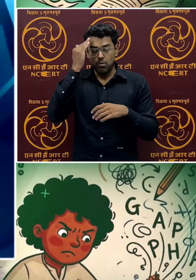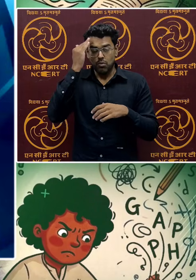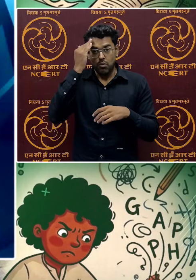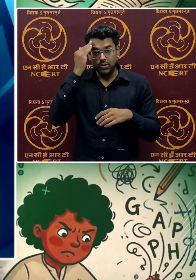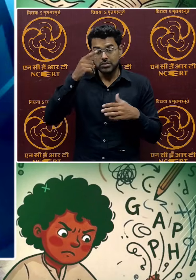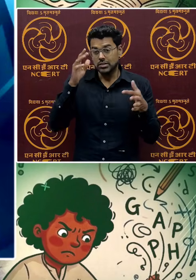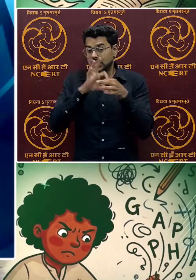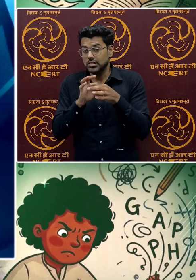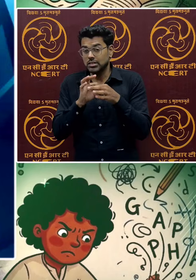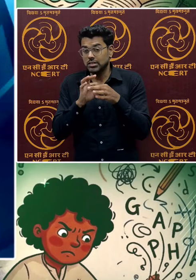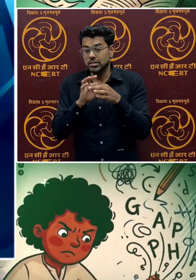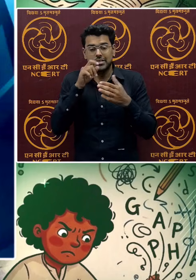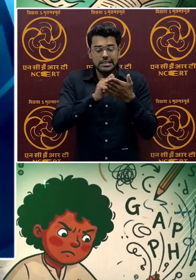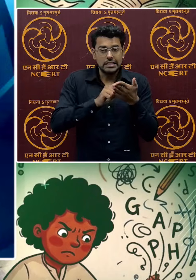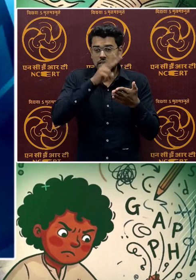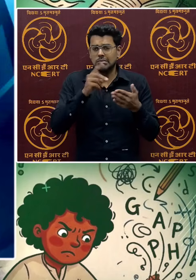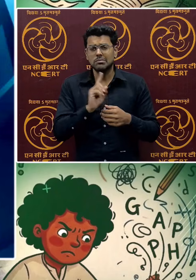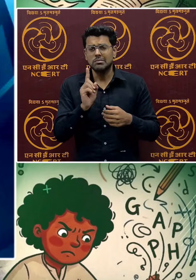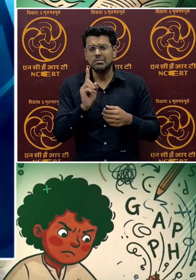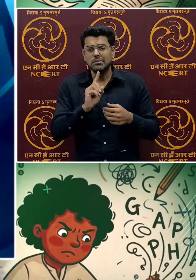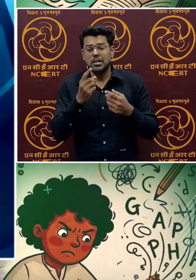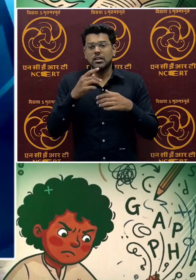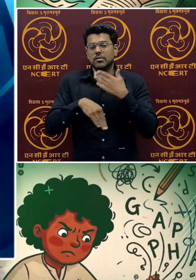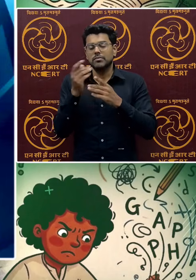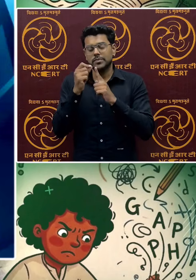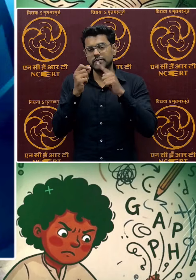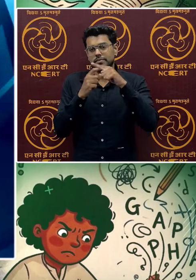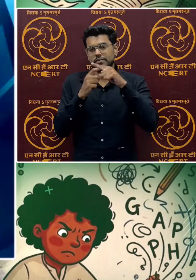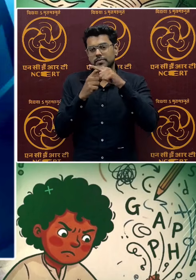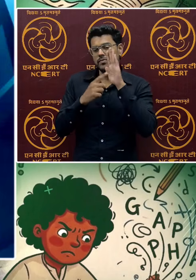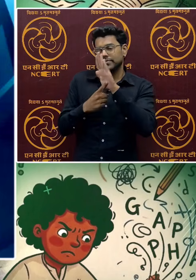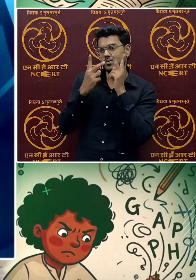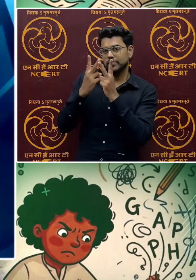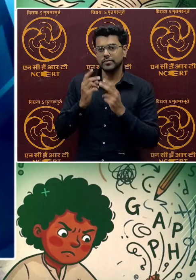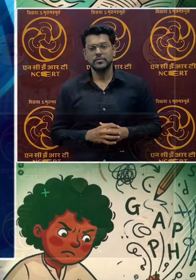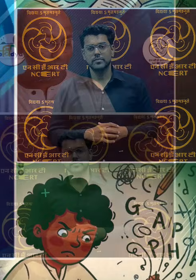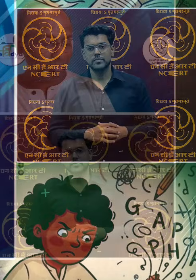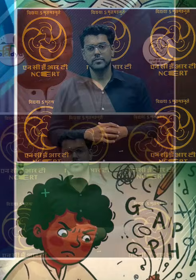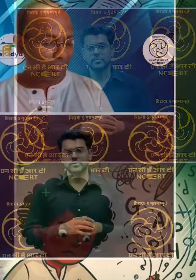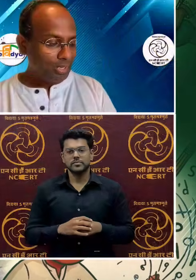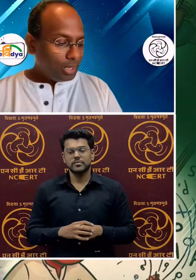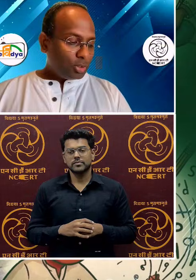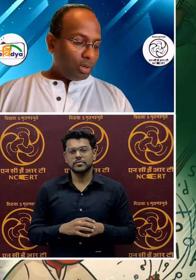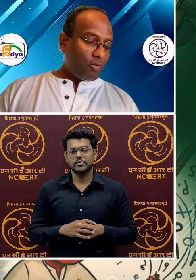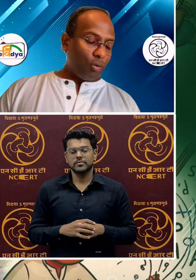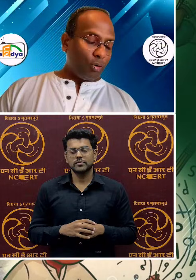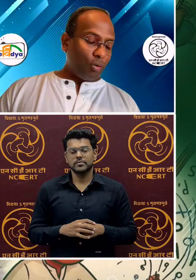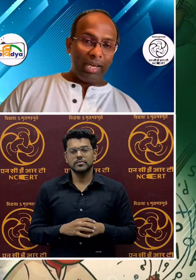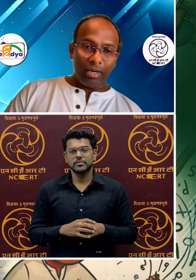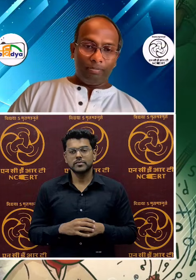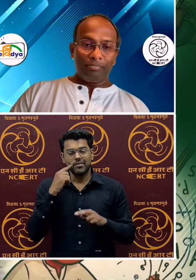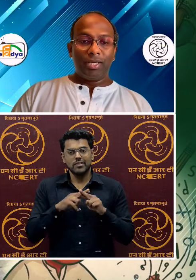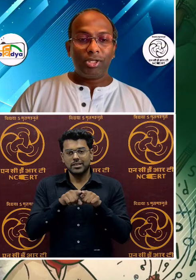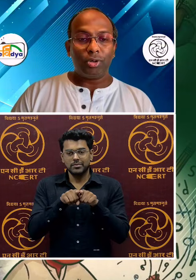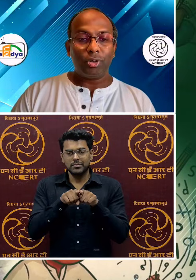is not at all connected to reading or writing. You go to the next slide. I can also add on Yes. few experience of children. So if you